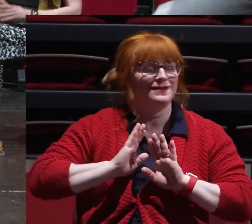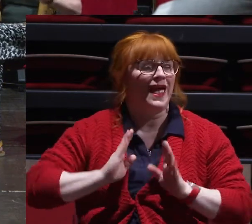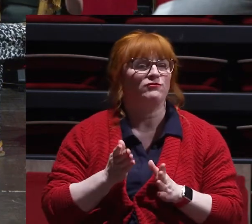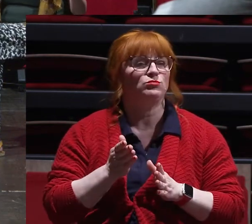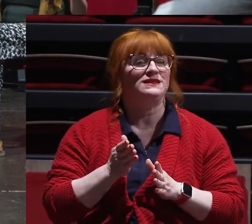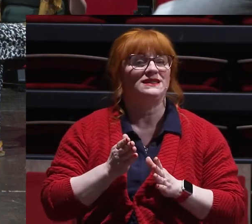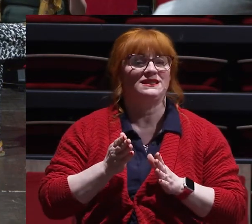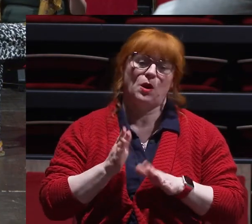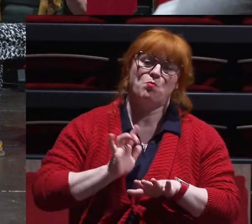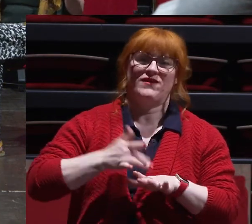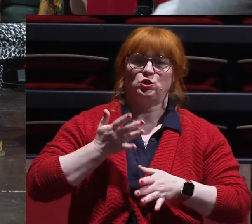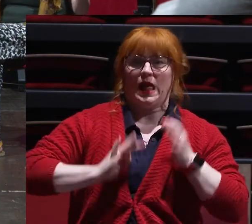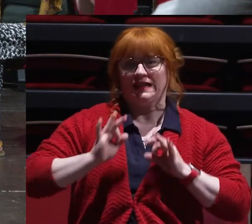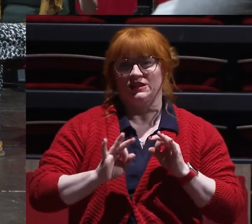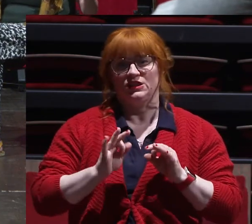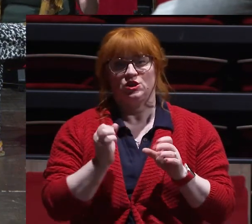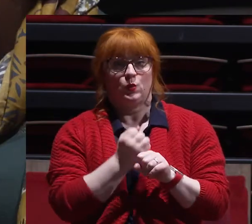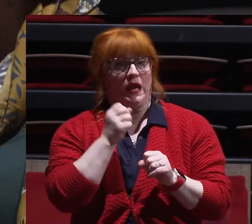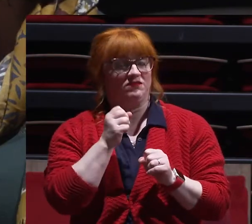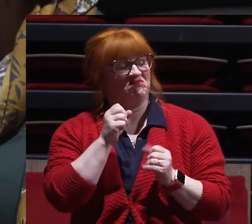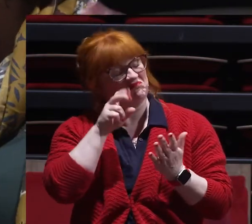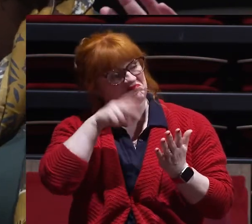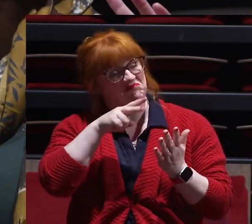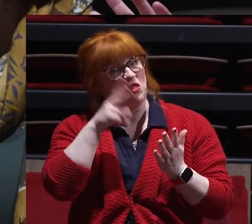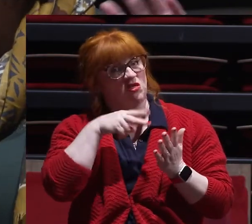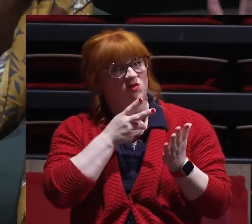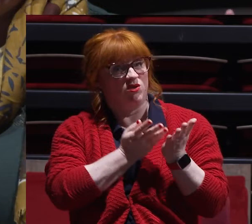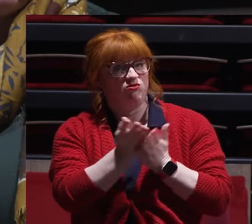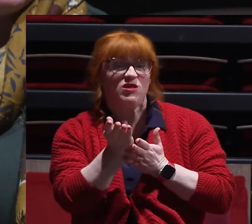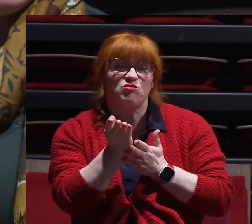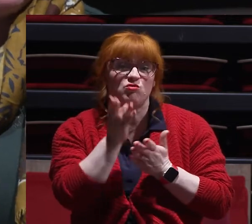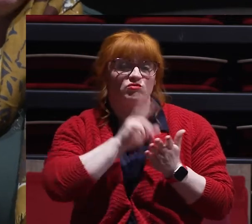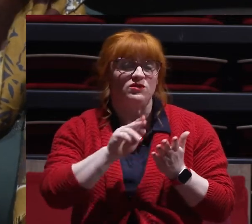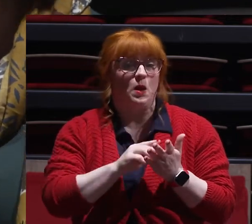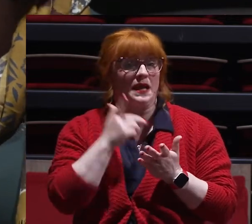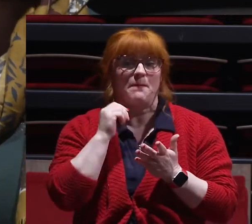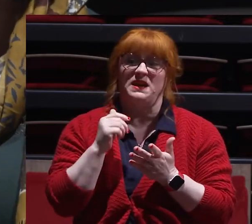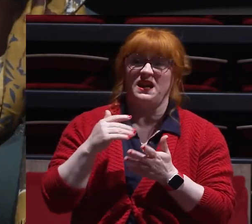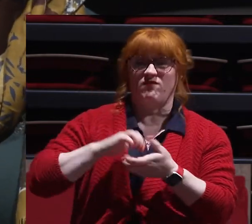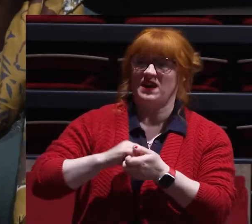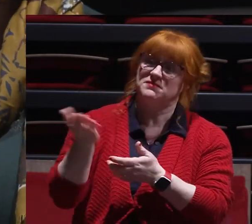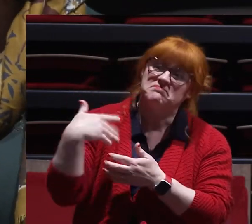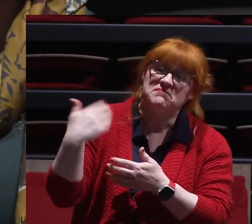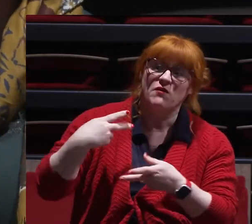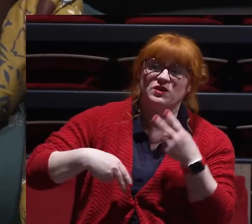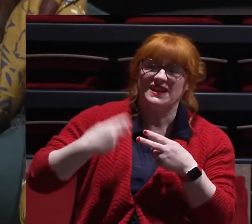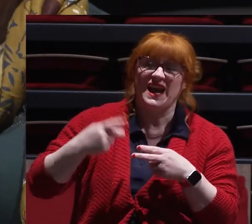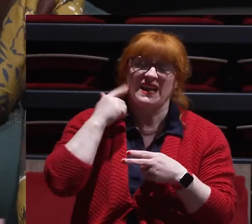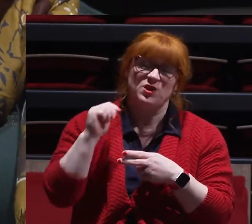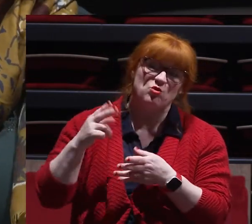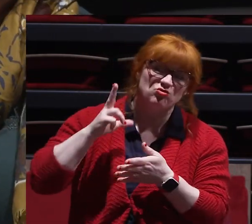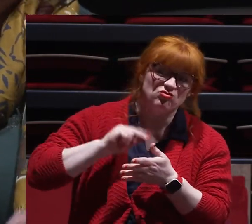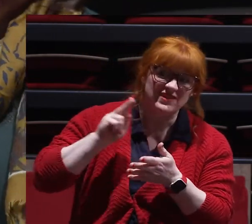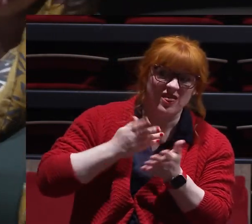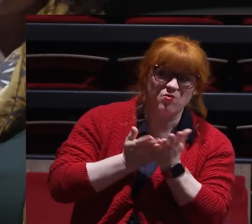Yeah. So if you're writing a play, it doesn't have to be professional actors. It can be friends, dinner, much cheaper than hiring